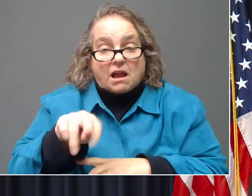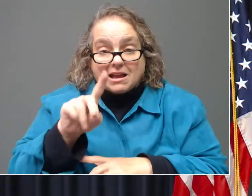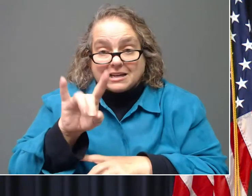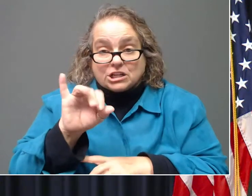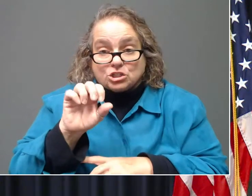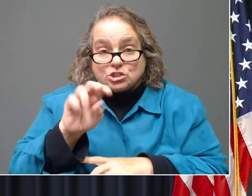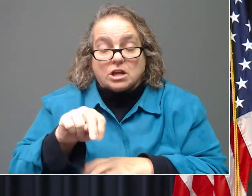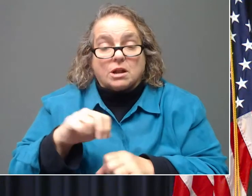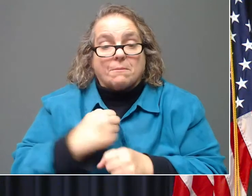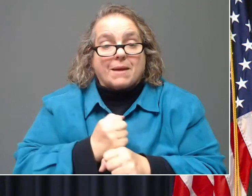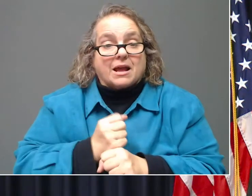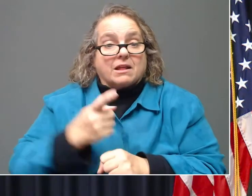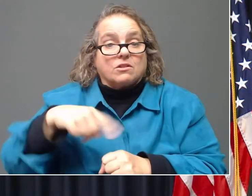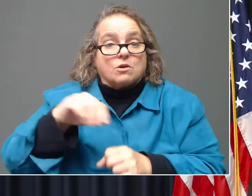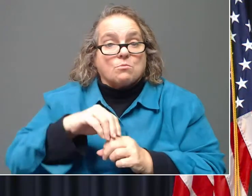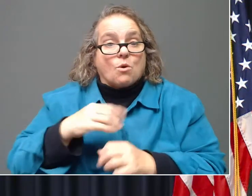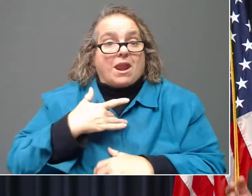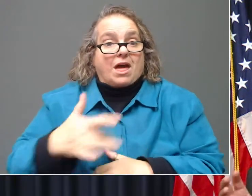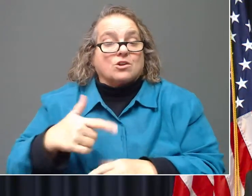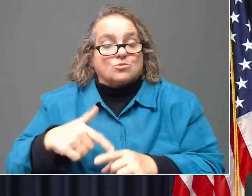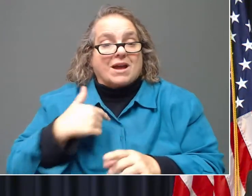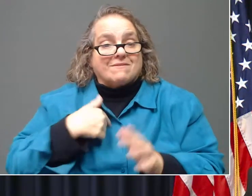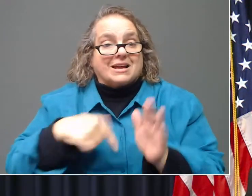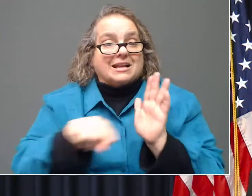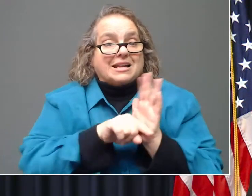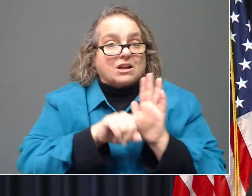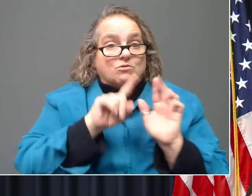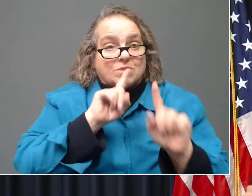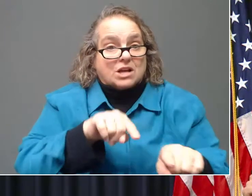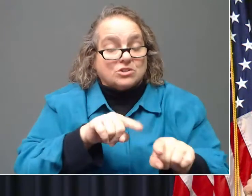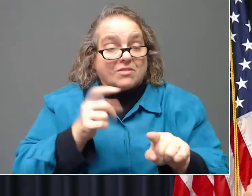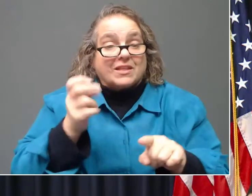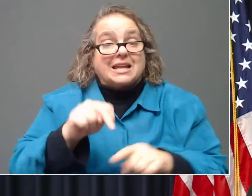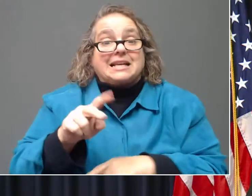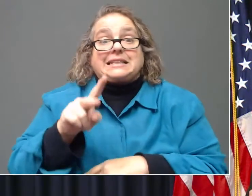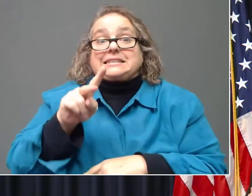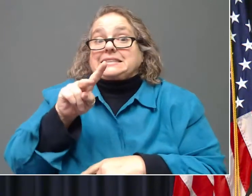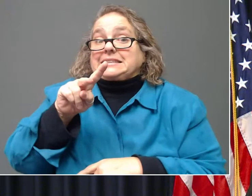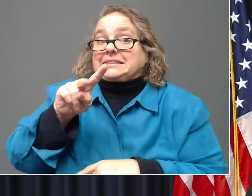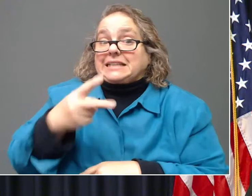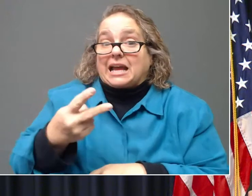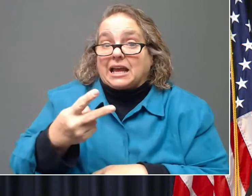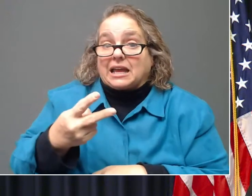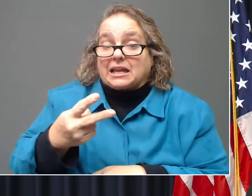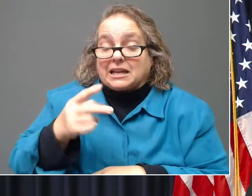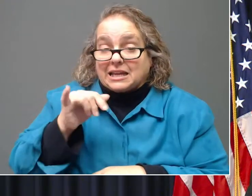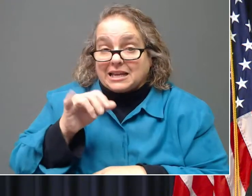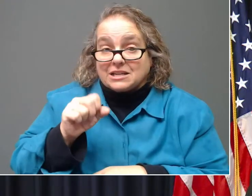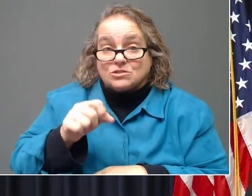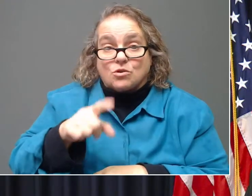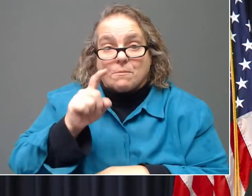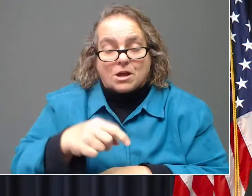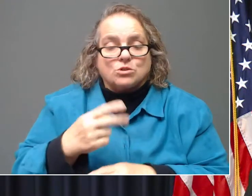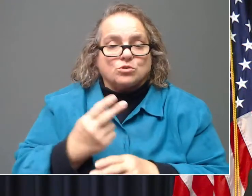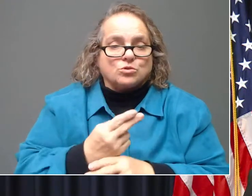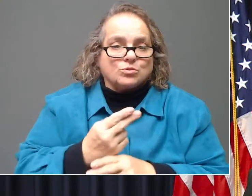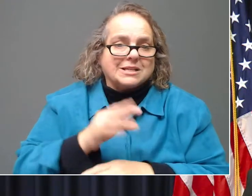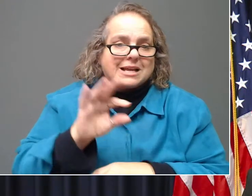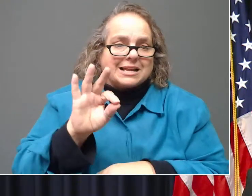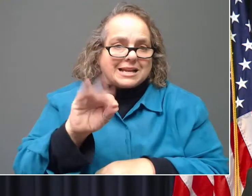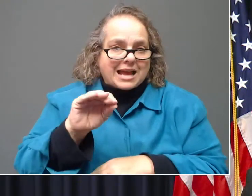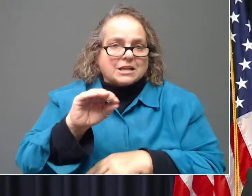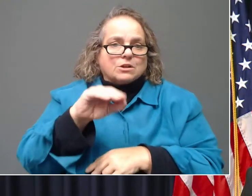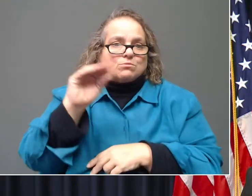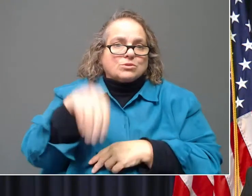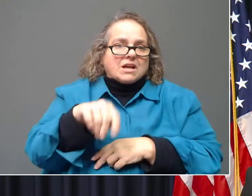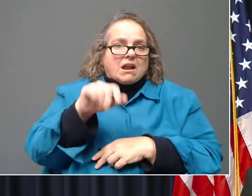have a negative reaction. But then the second directive is you gotta use at least 90% of the